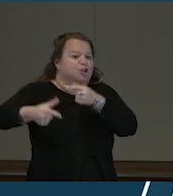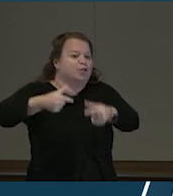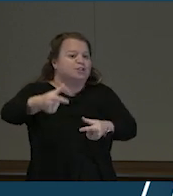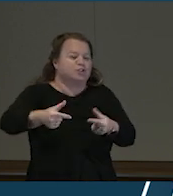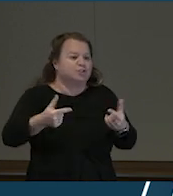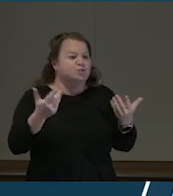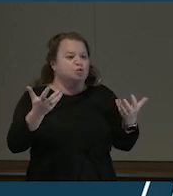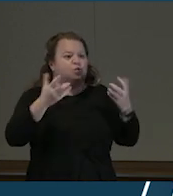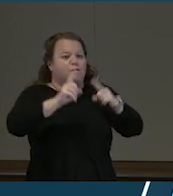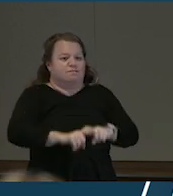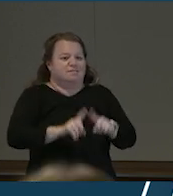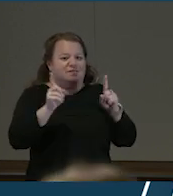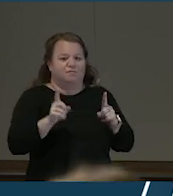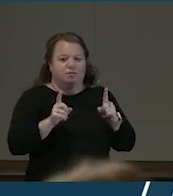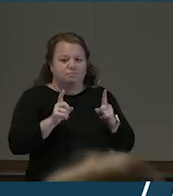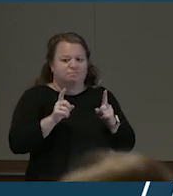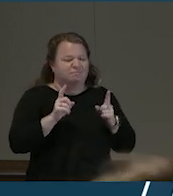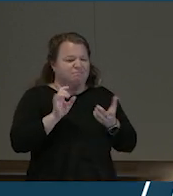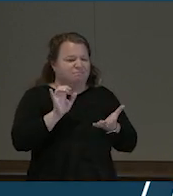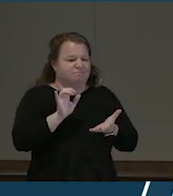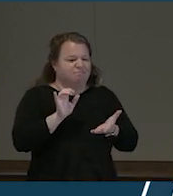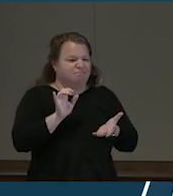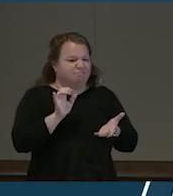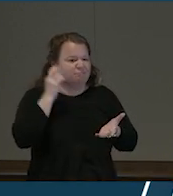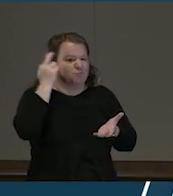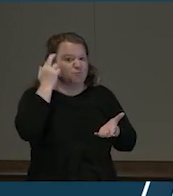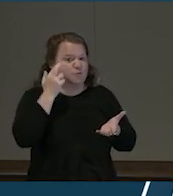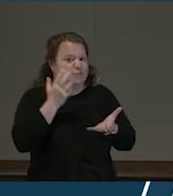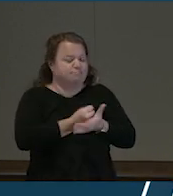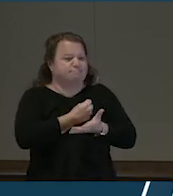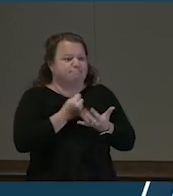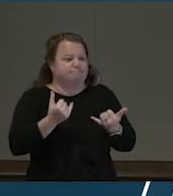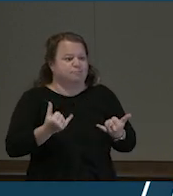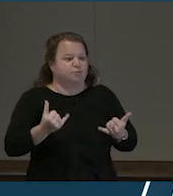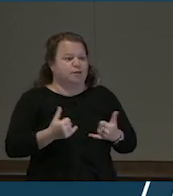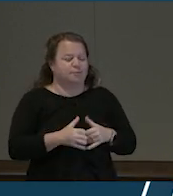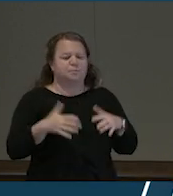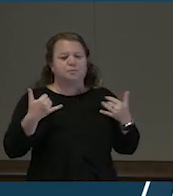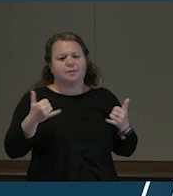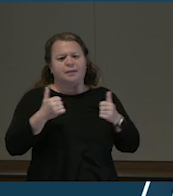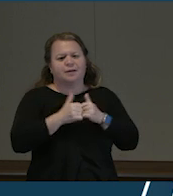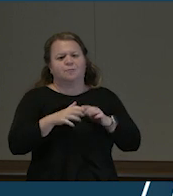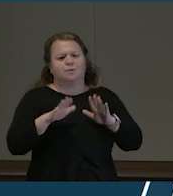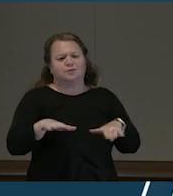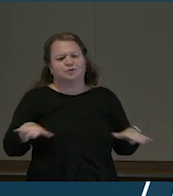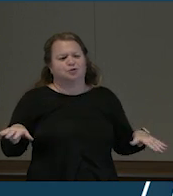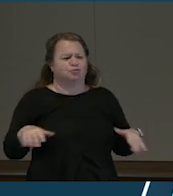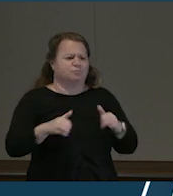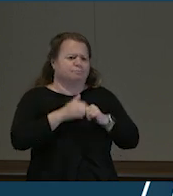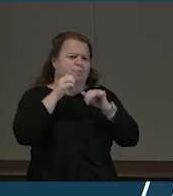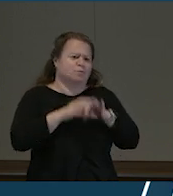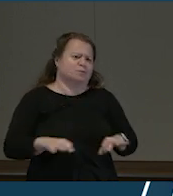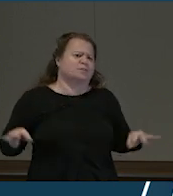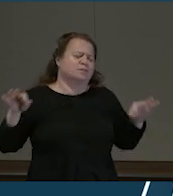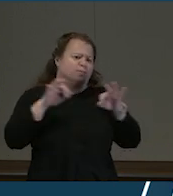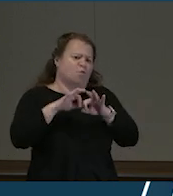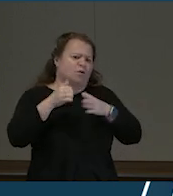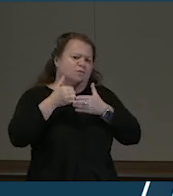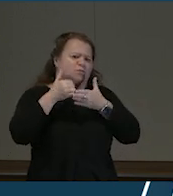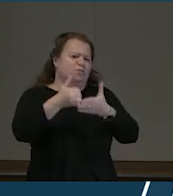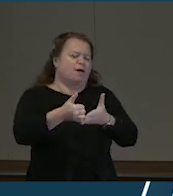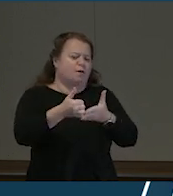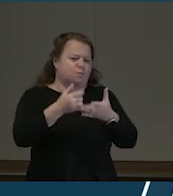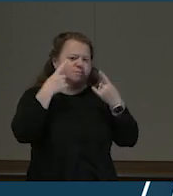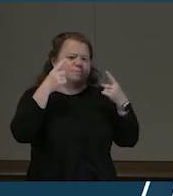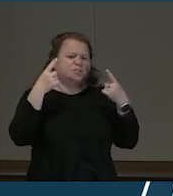why we're here today. What we're going to learn is that playing with children is one of the most important ways of helping them to